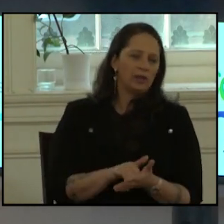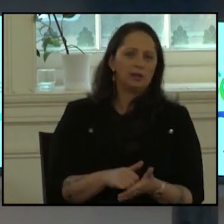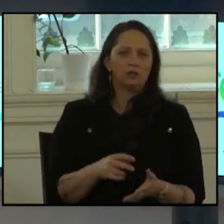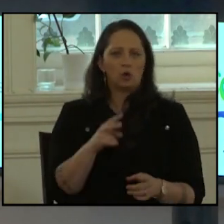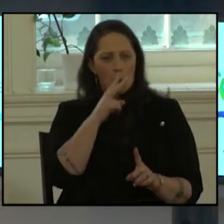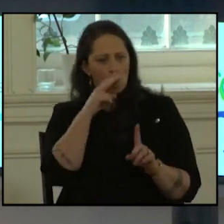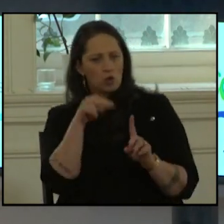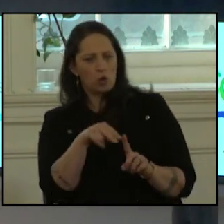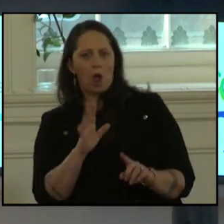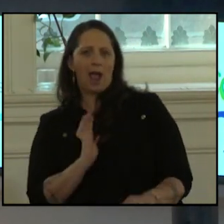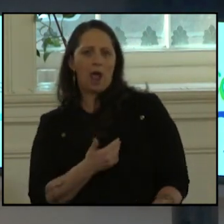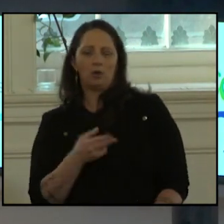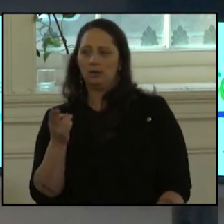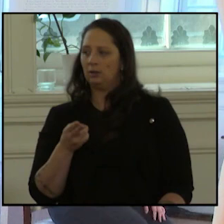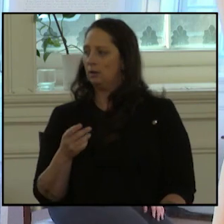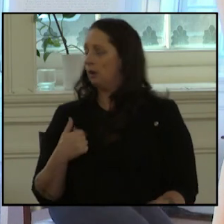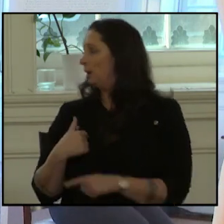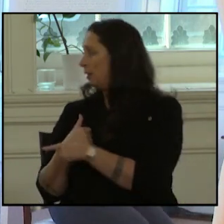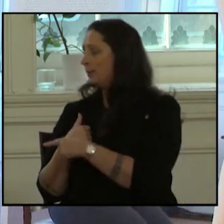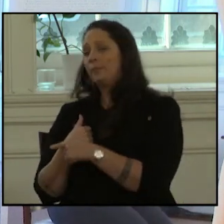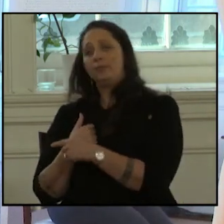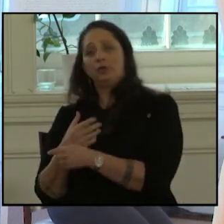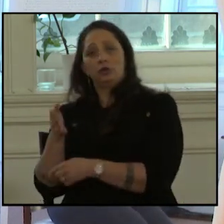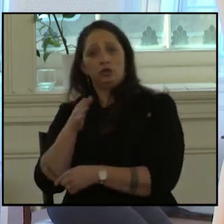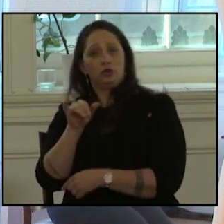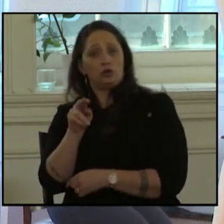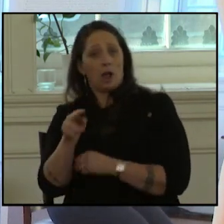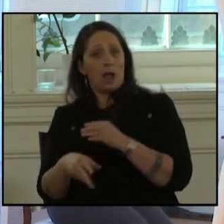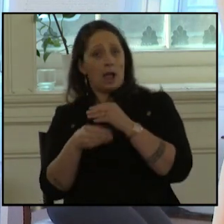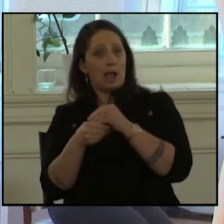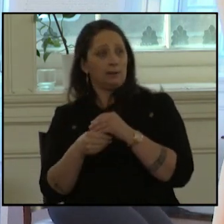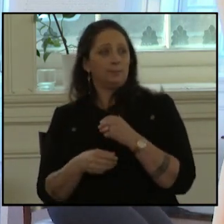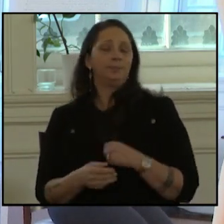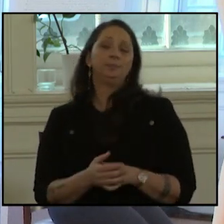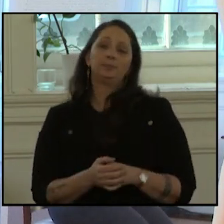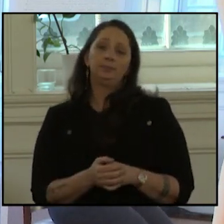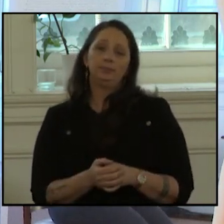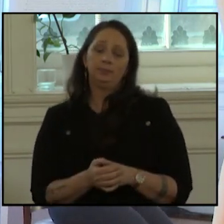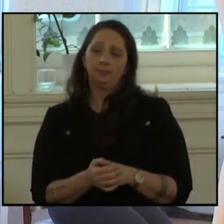at this history. To that very point,